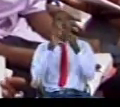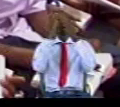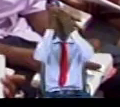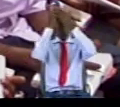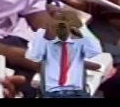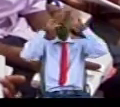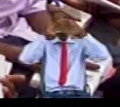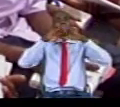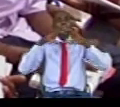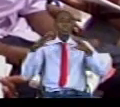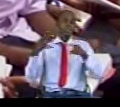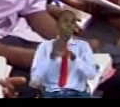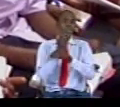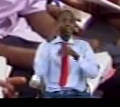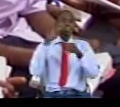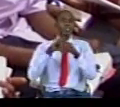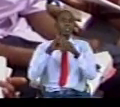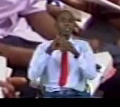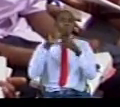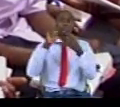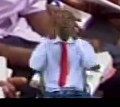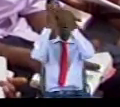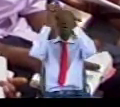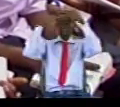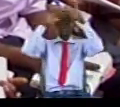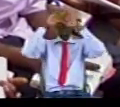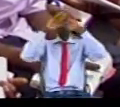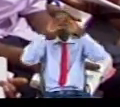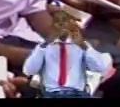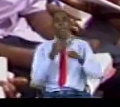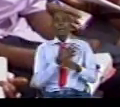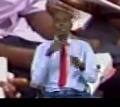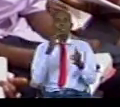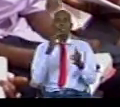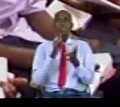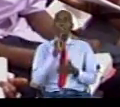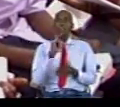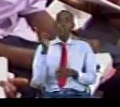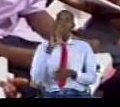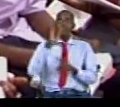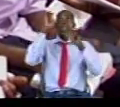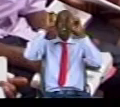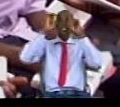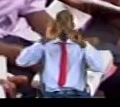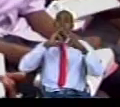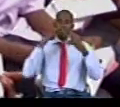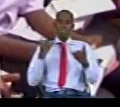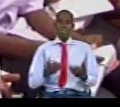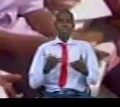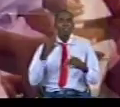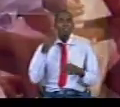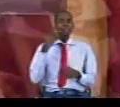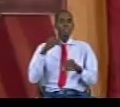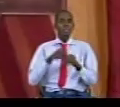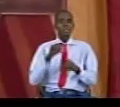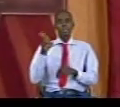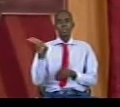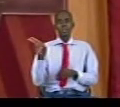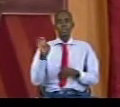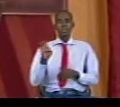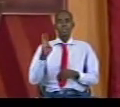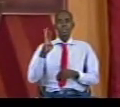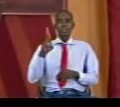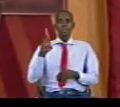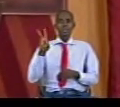Carried up into heaven. And that is where he is now. Hebrews chapter 1. Hebrews chapter